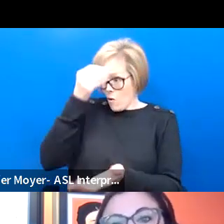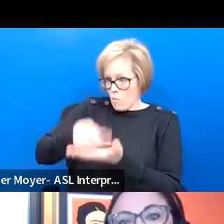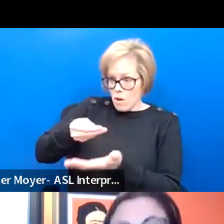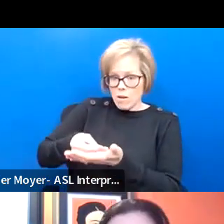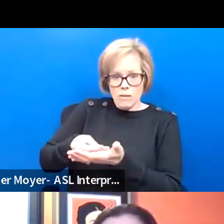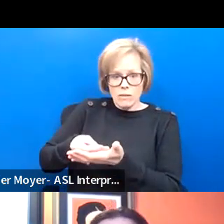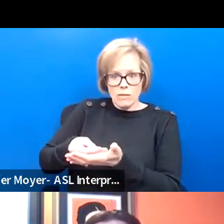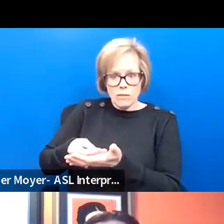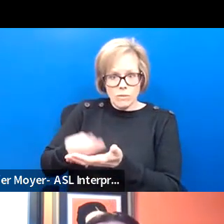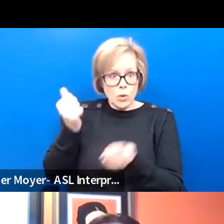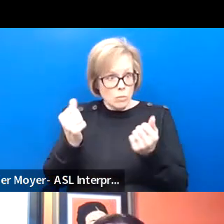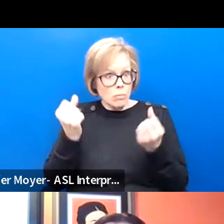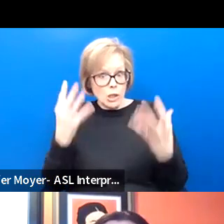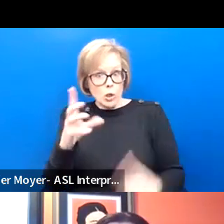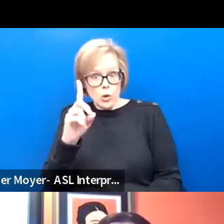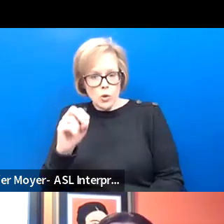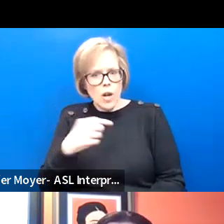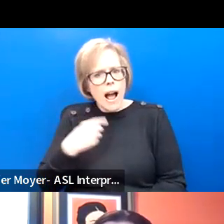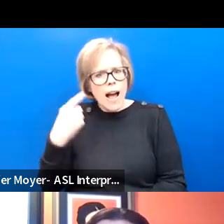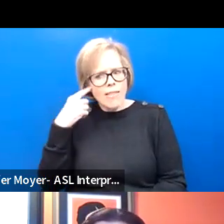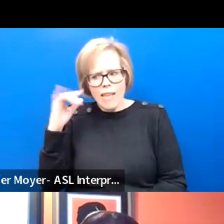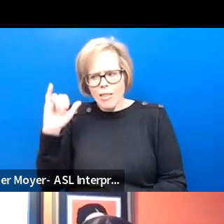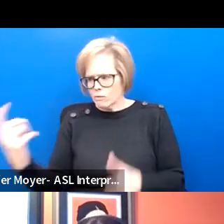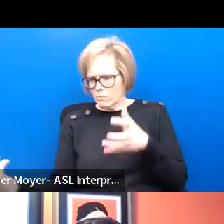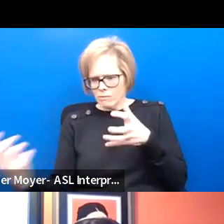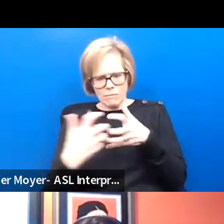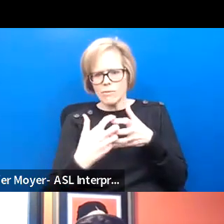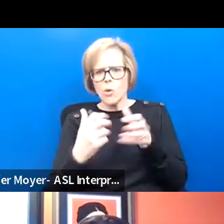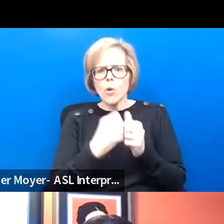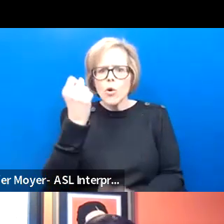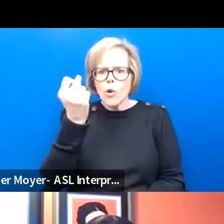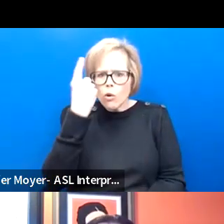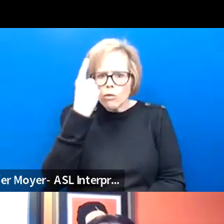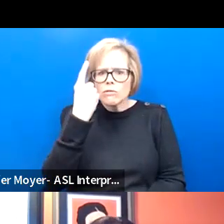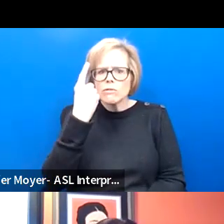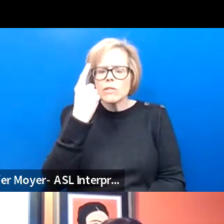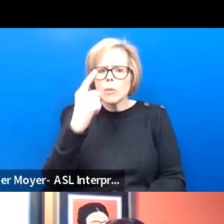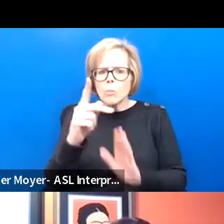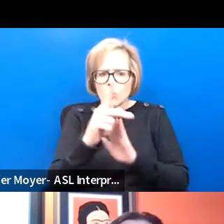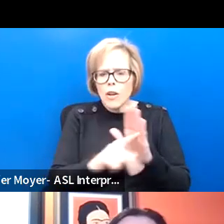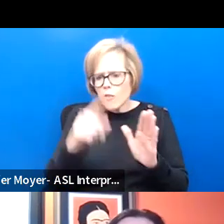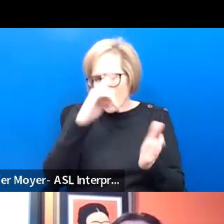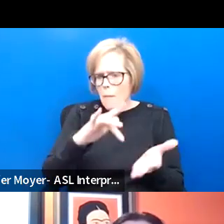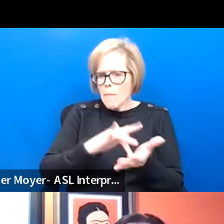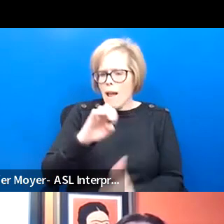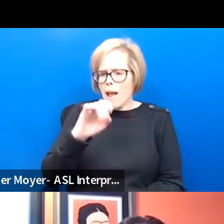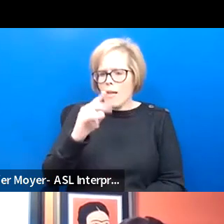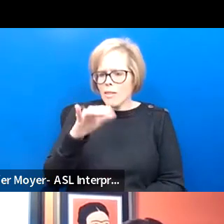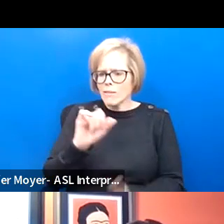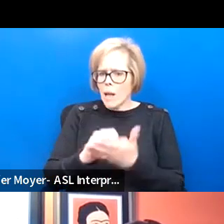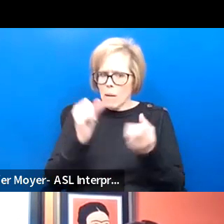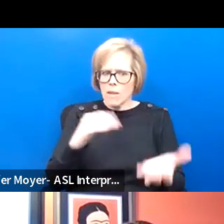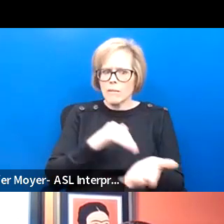assistance, which a lot of them do. I think those line up really well with understood principles of medical ethics that a lot of medical practitioners